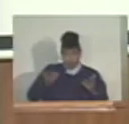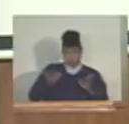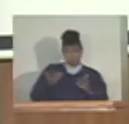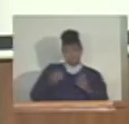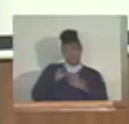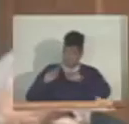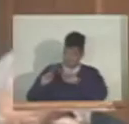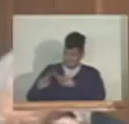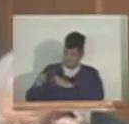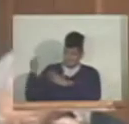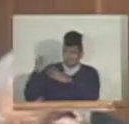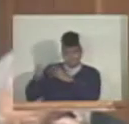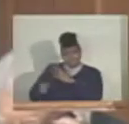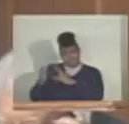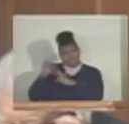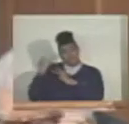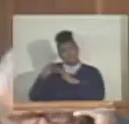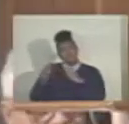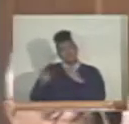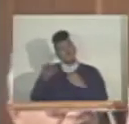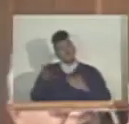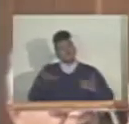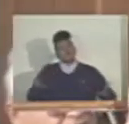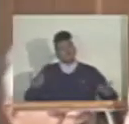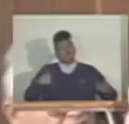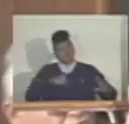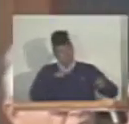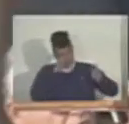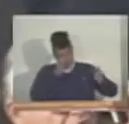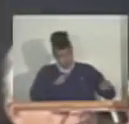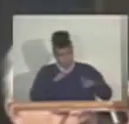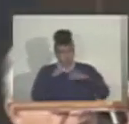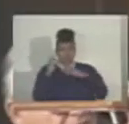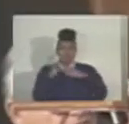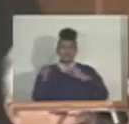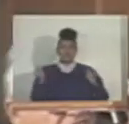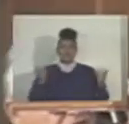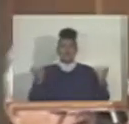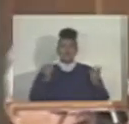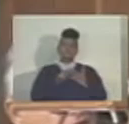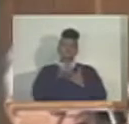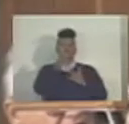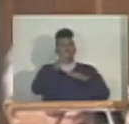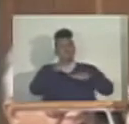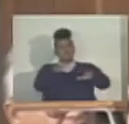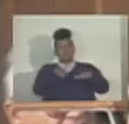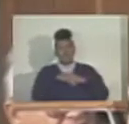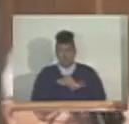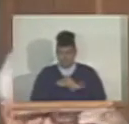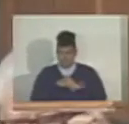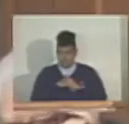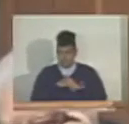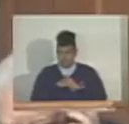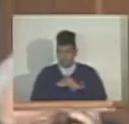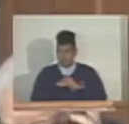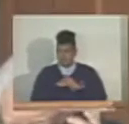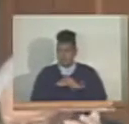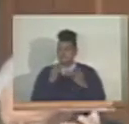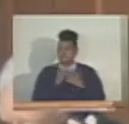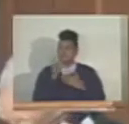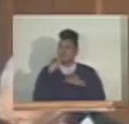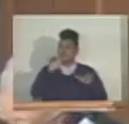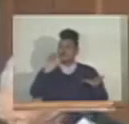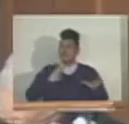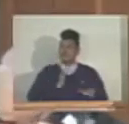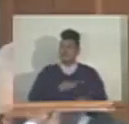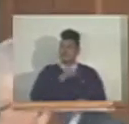currently exploring? On the table now, we are looking at the option to repurchase or buy back our